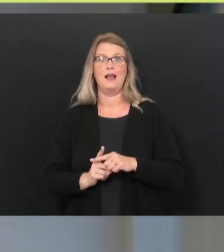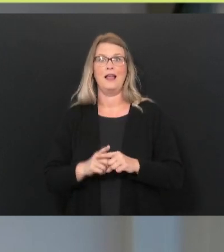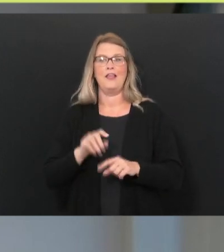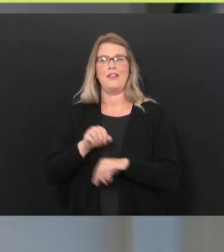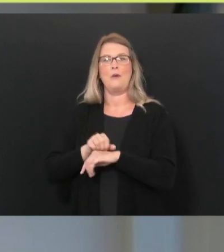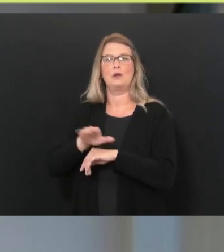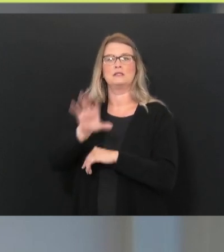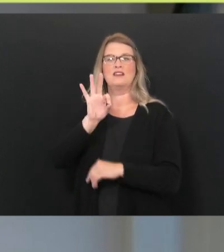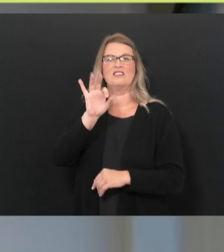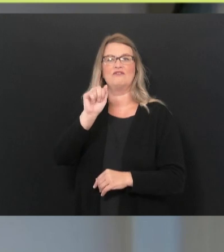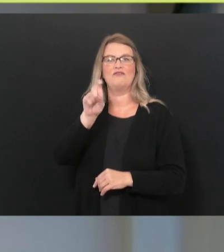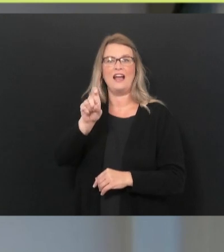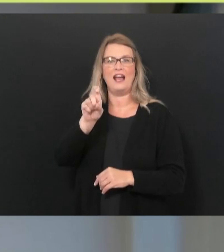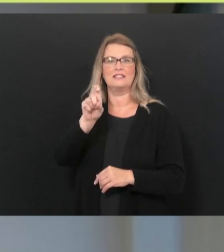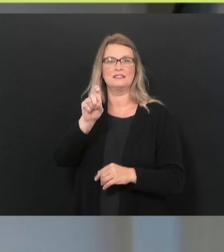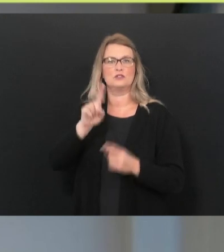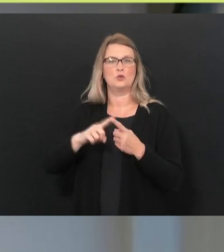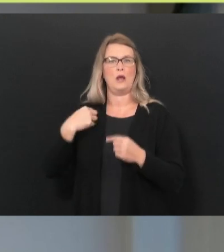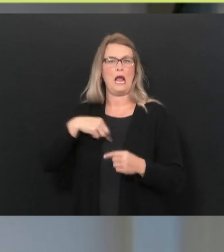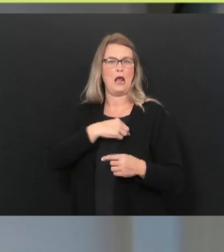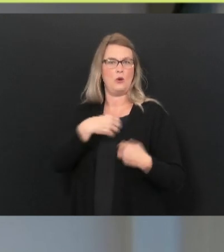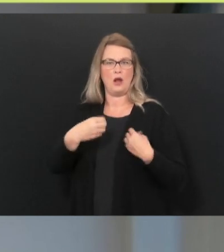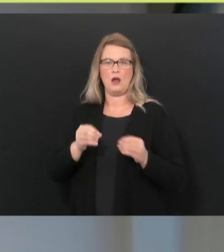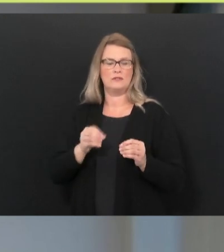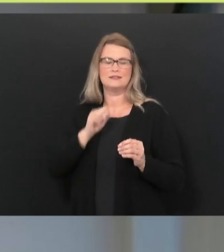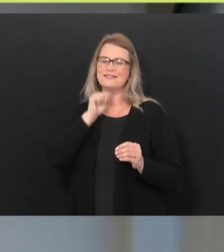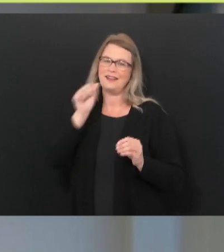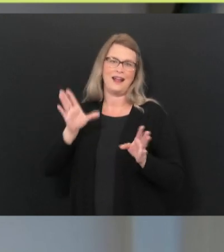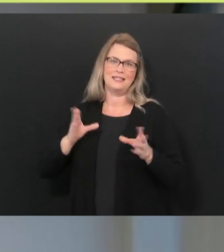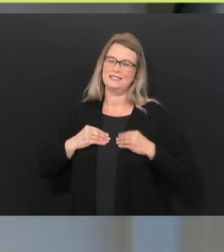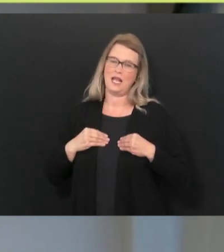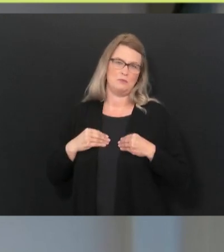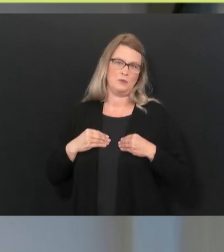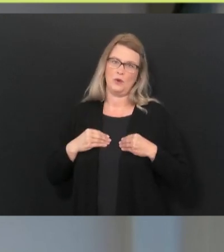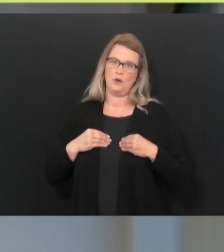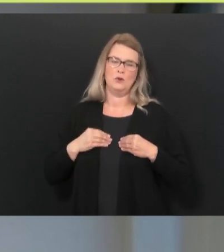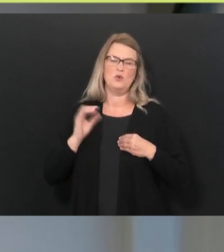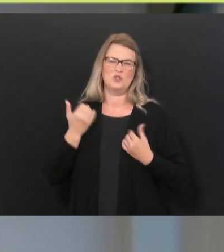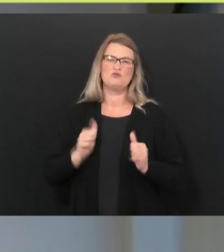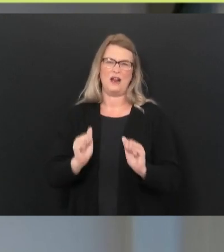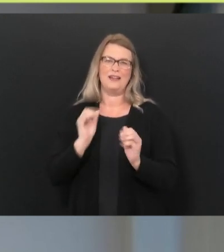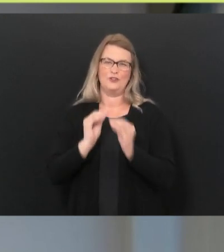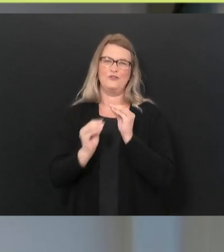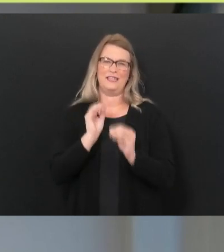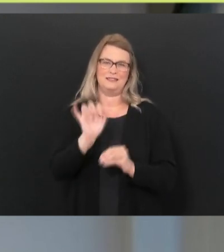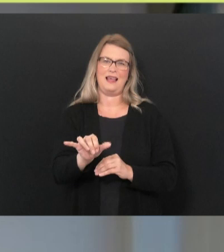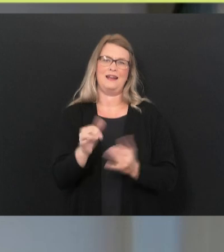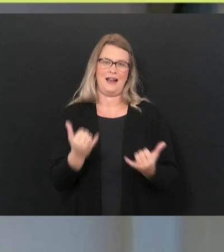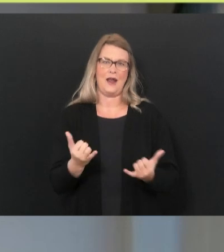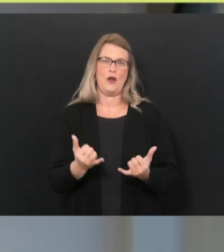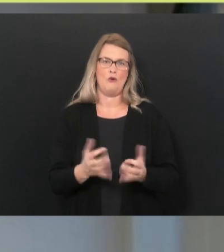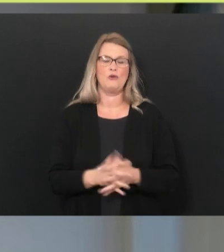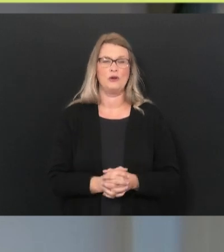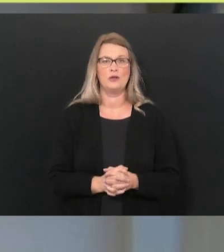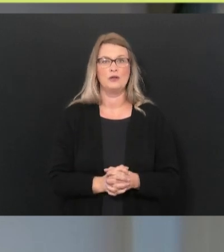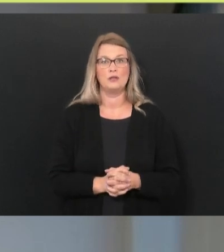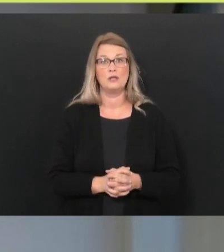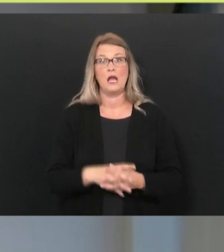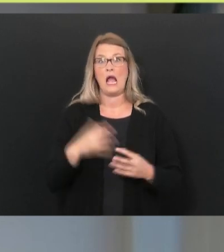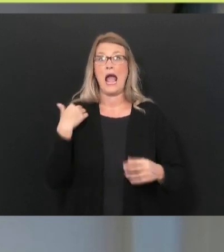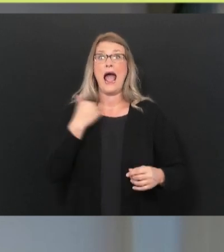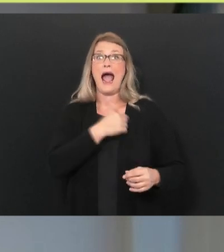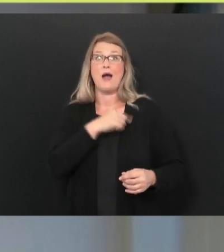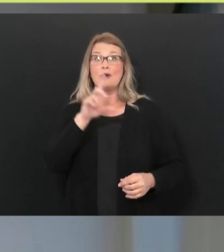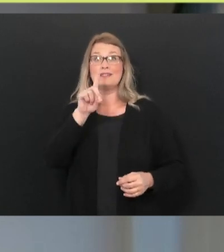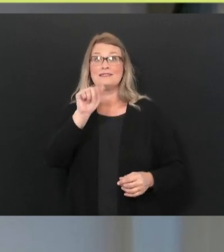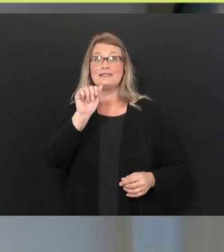office from Texas. That's not acceptable from our standpoint, and we're fixing that. We need to keep our dashboard up to date. Part of